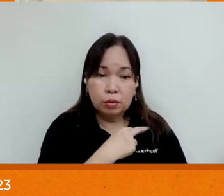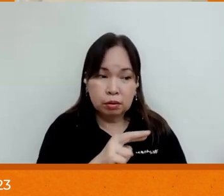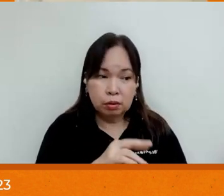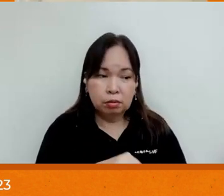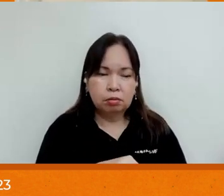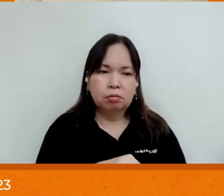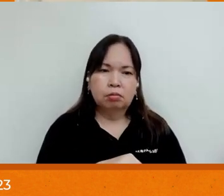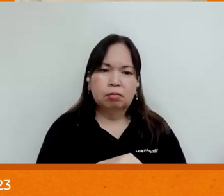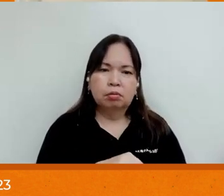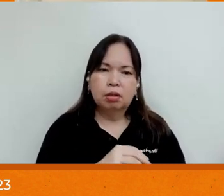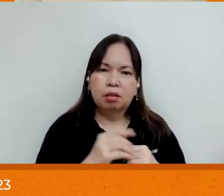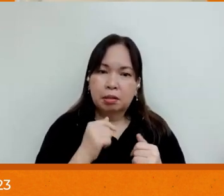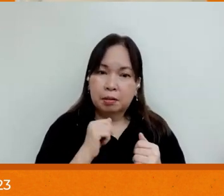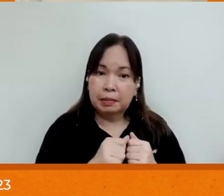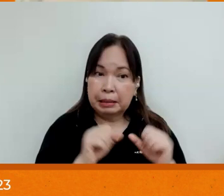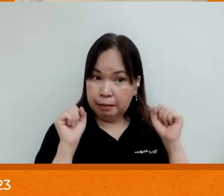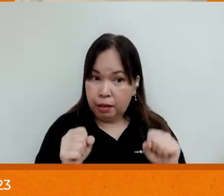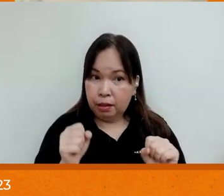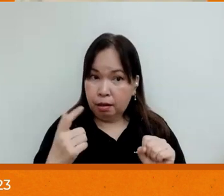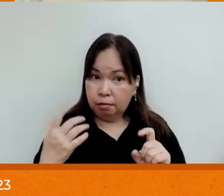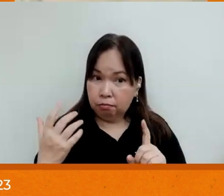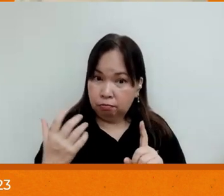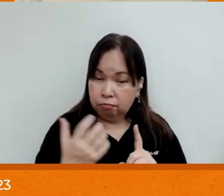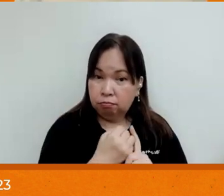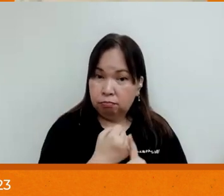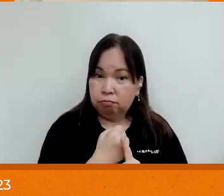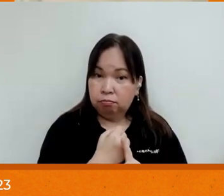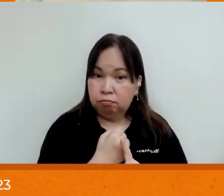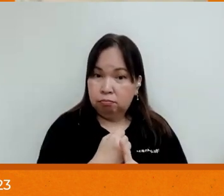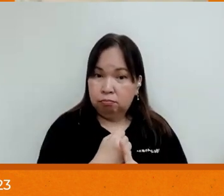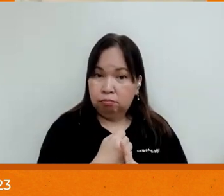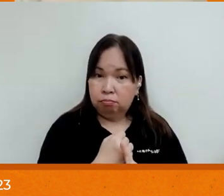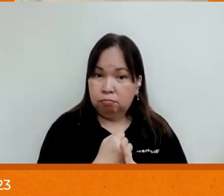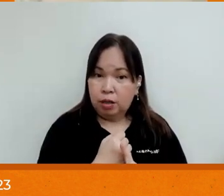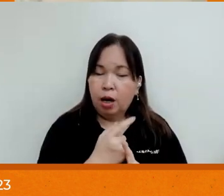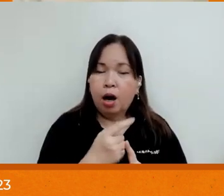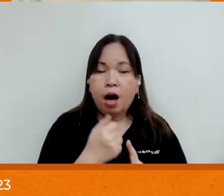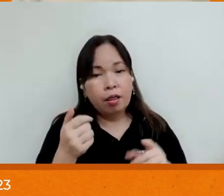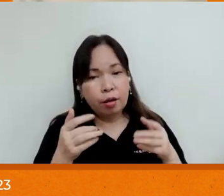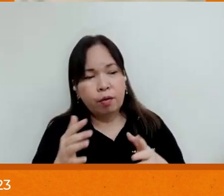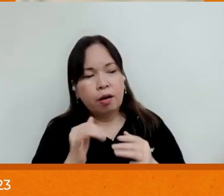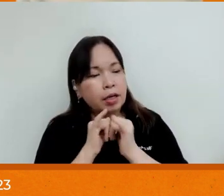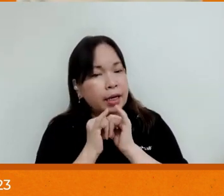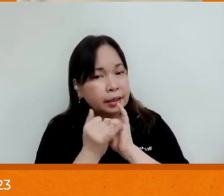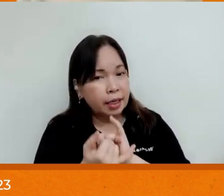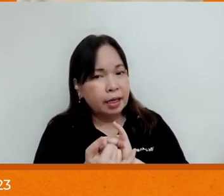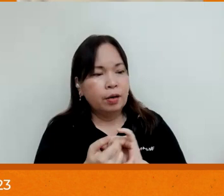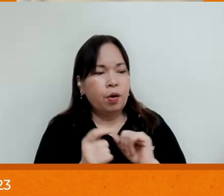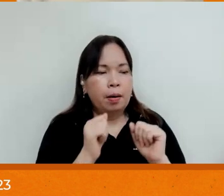na you can't achieve these four things. There are other things na you can also achieve yung coping,